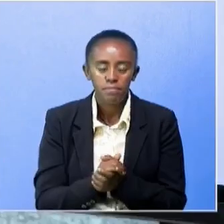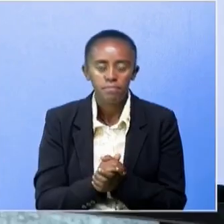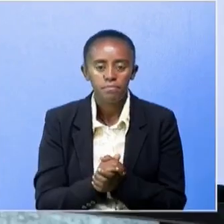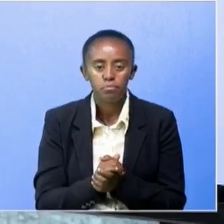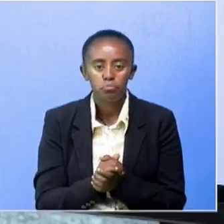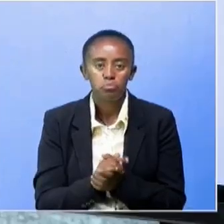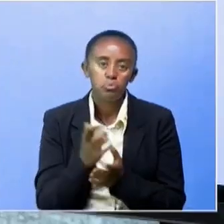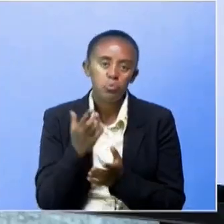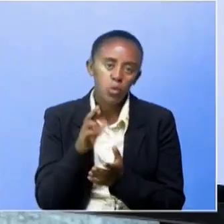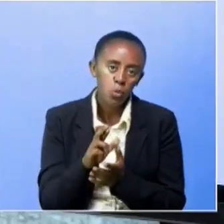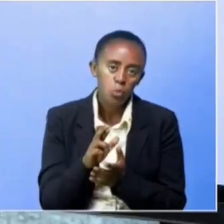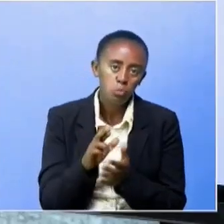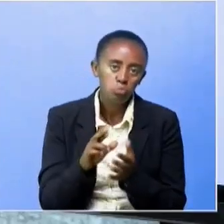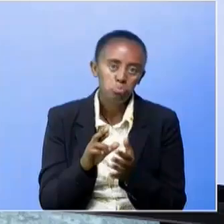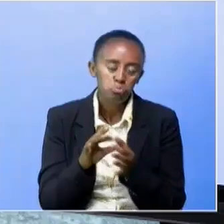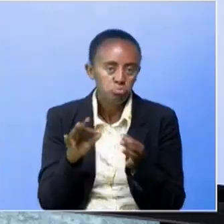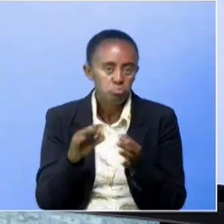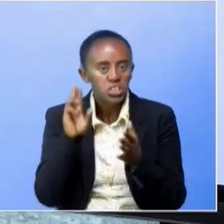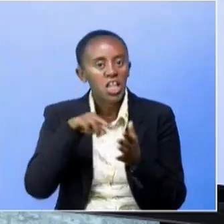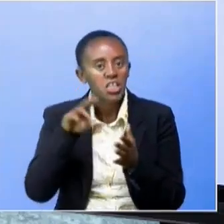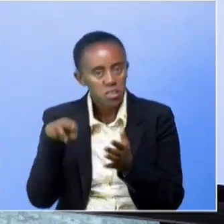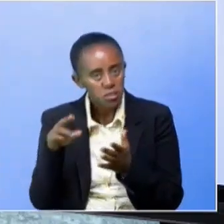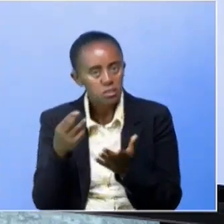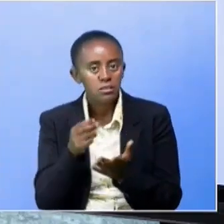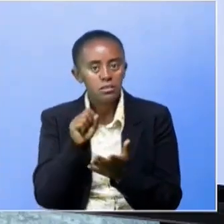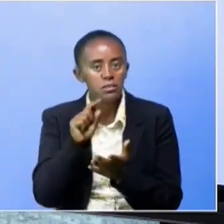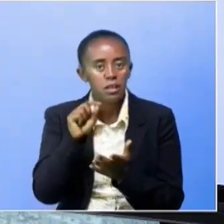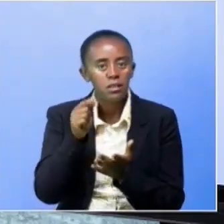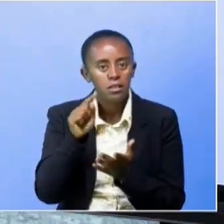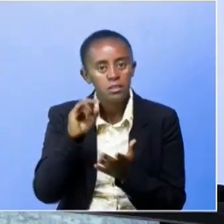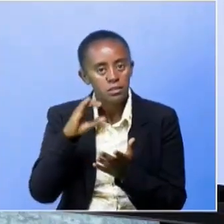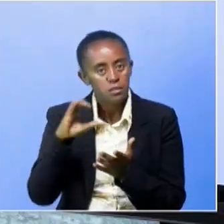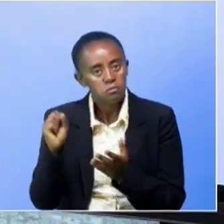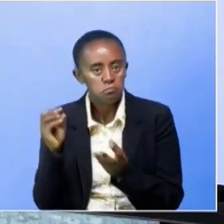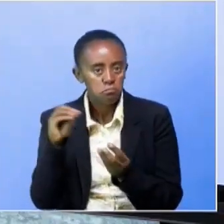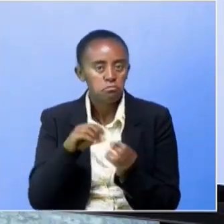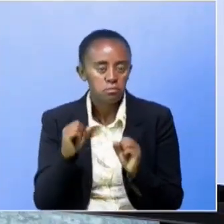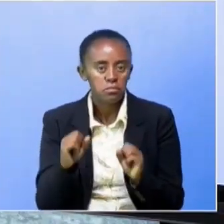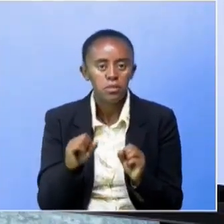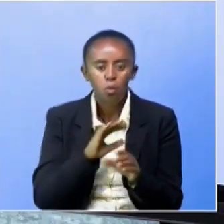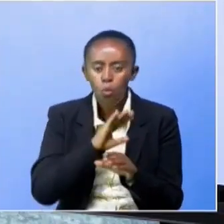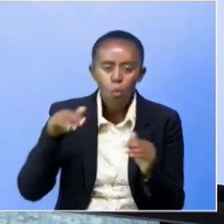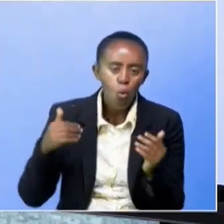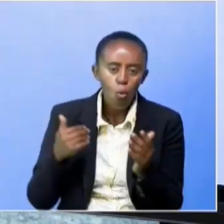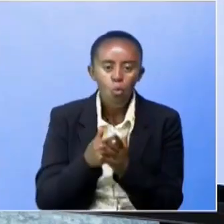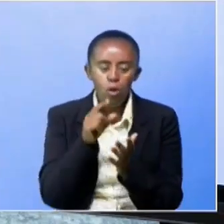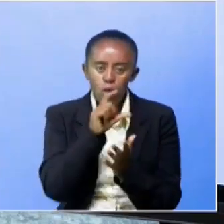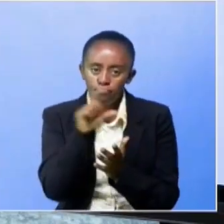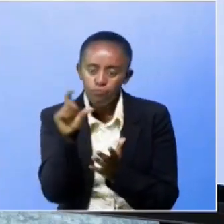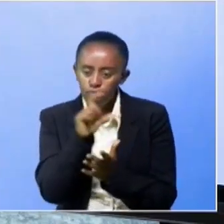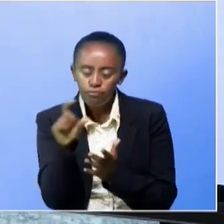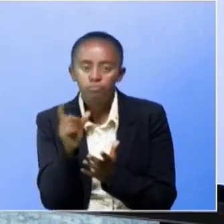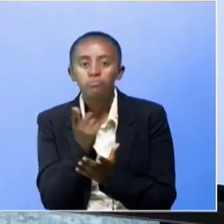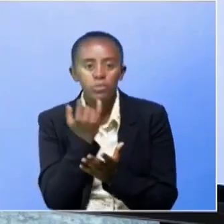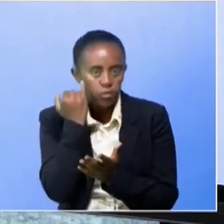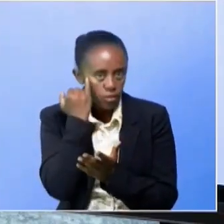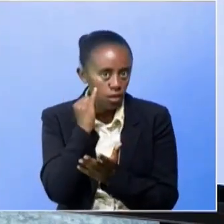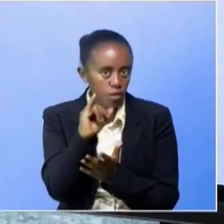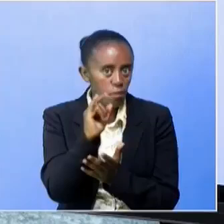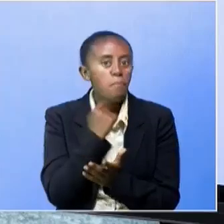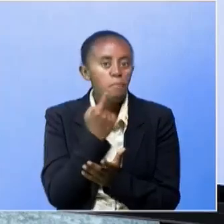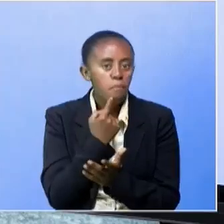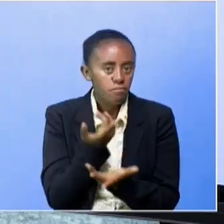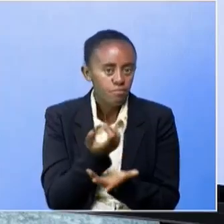Or statistics, okay? So all of these are ideas given by